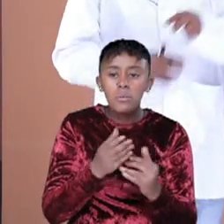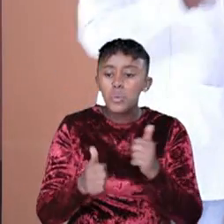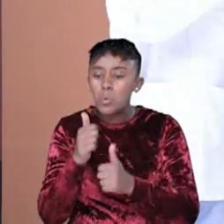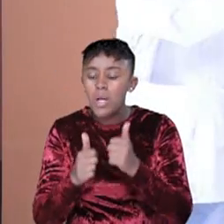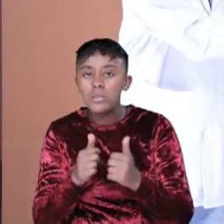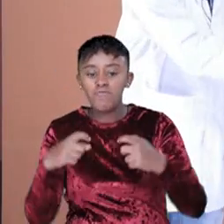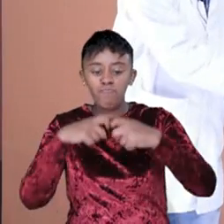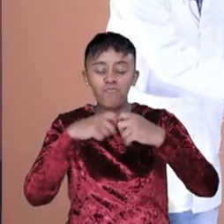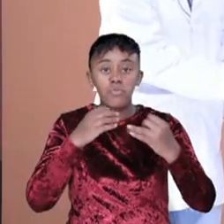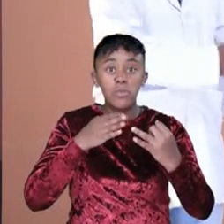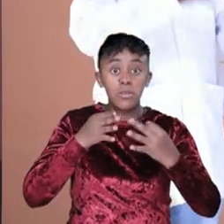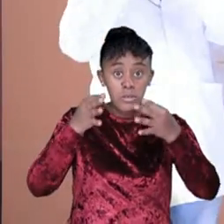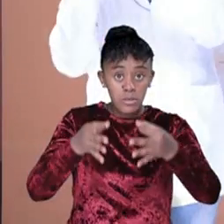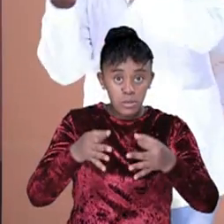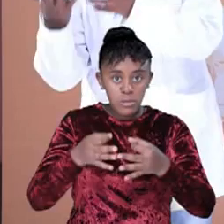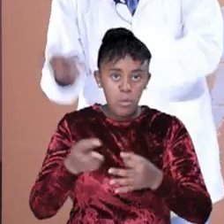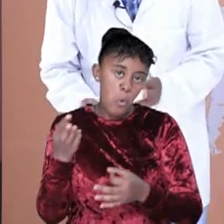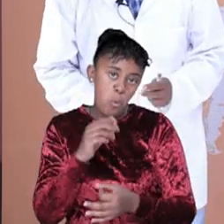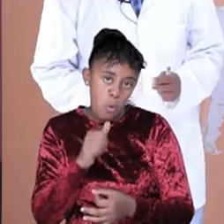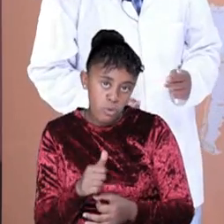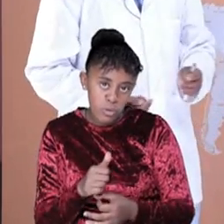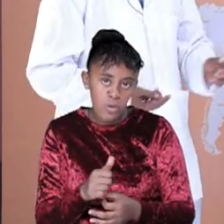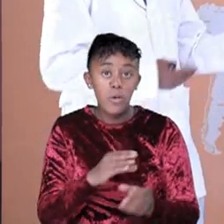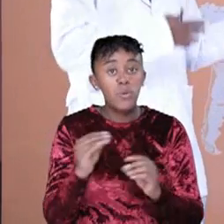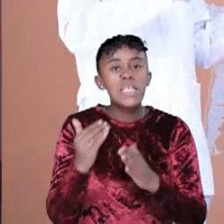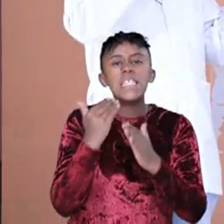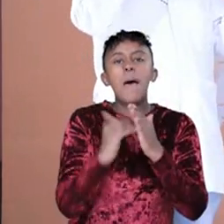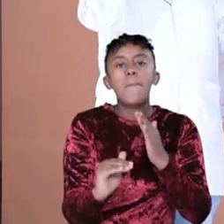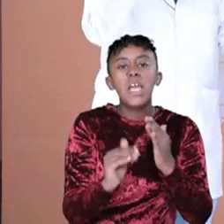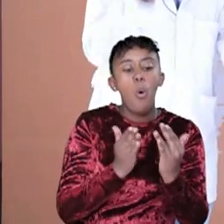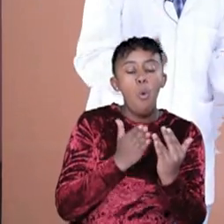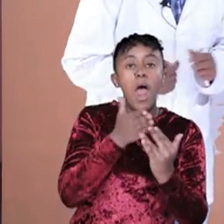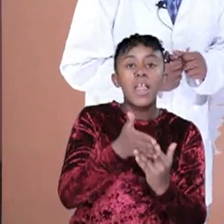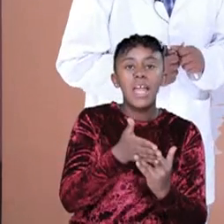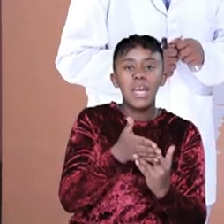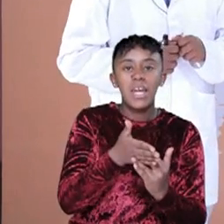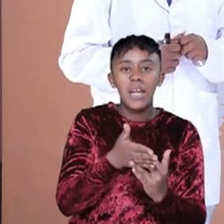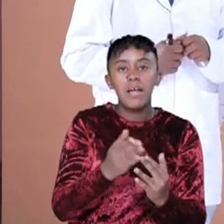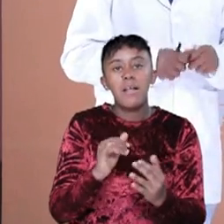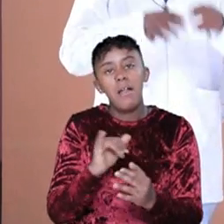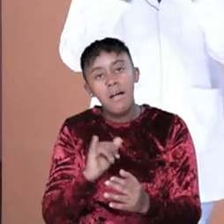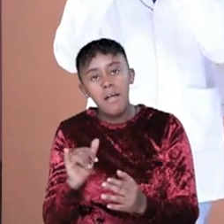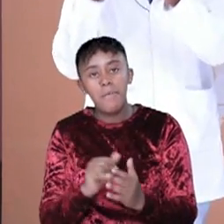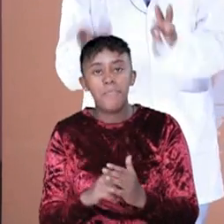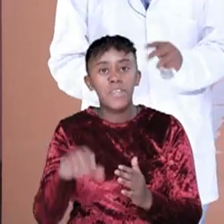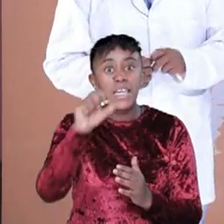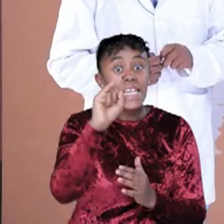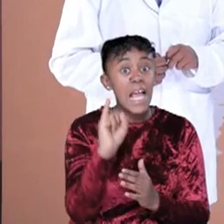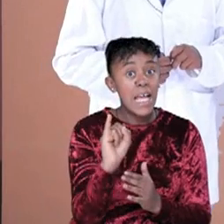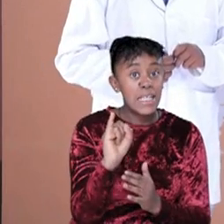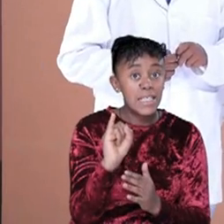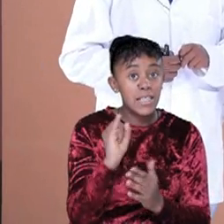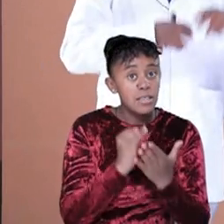conductor, which one is conductor and which is not. And also you know about semiconductors, like